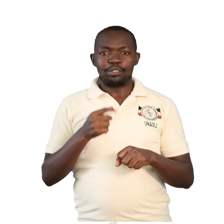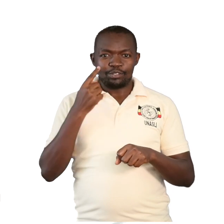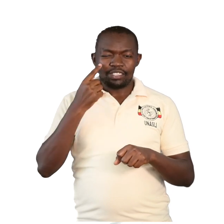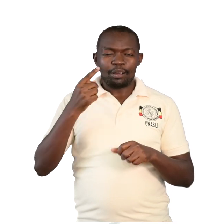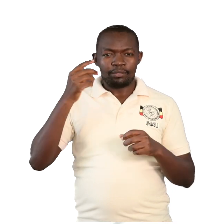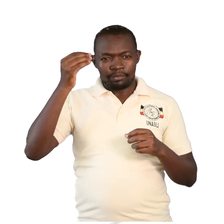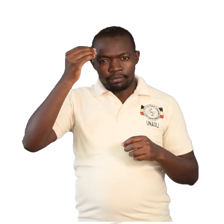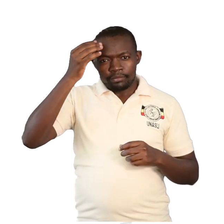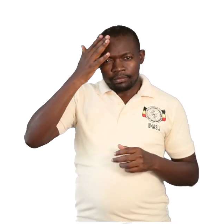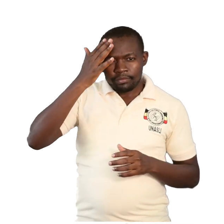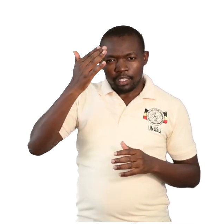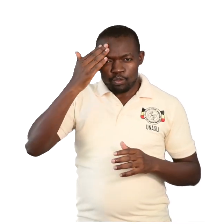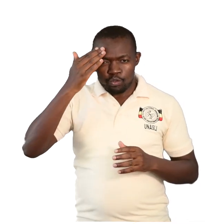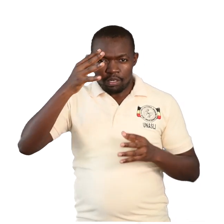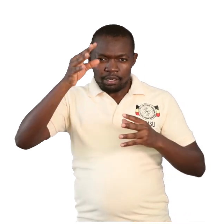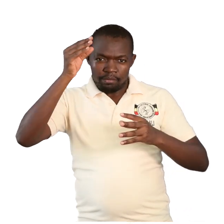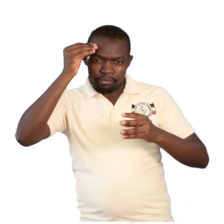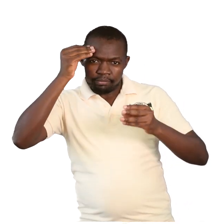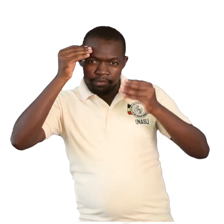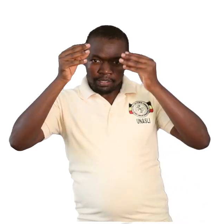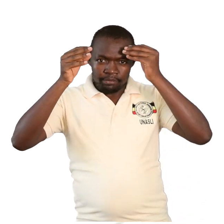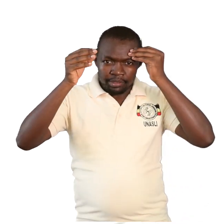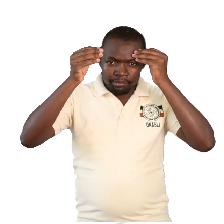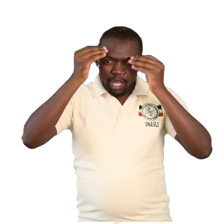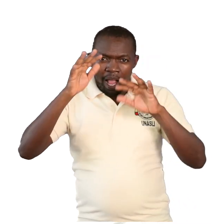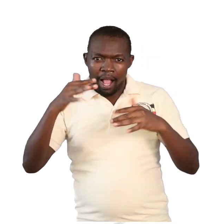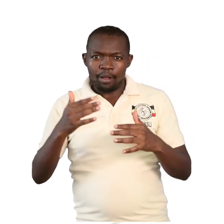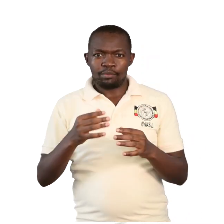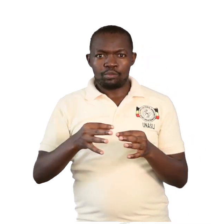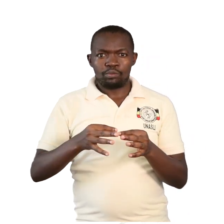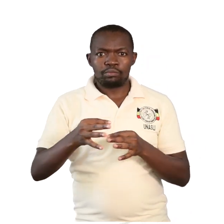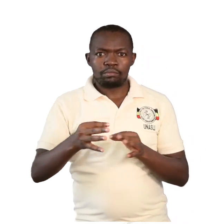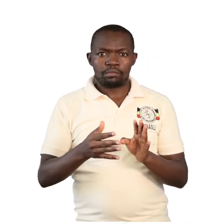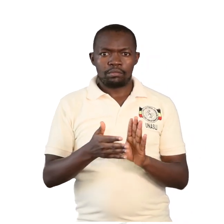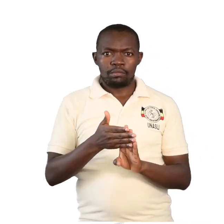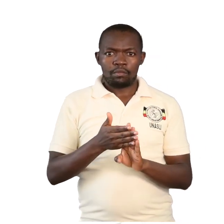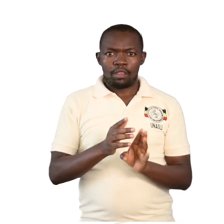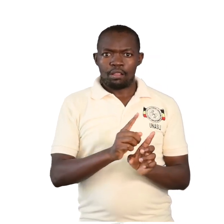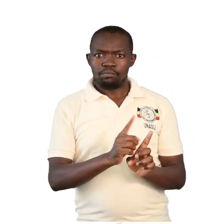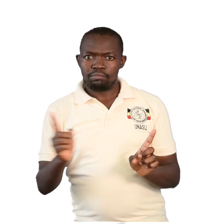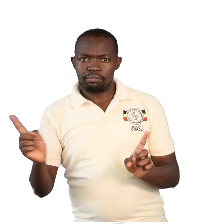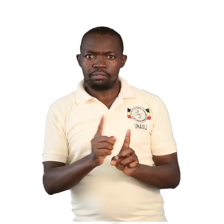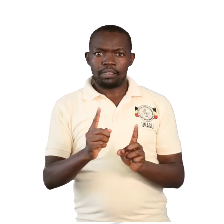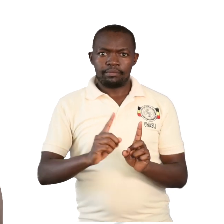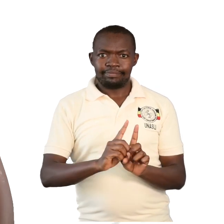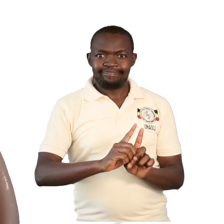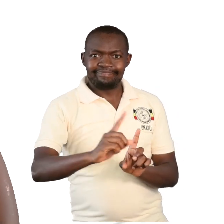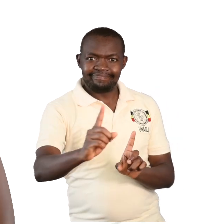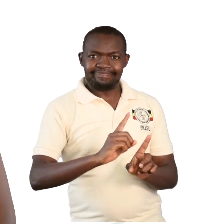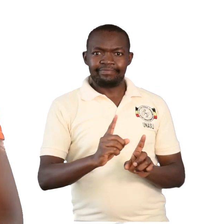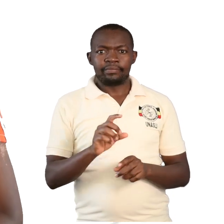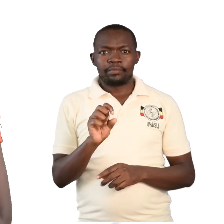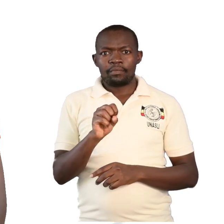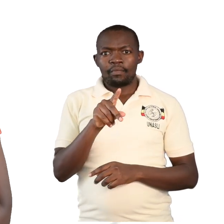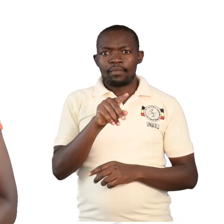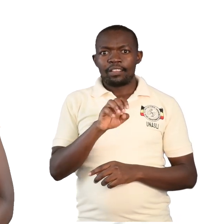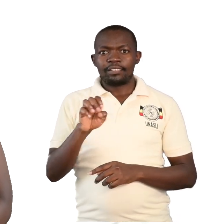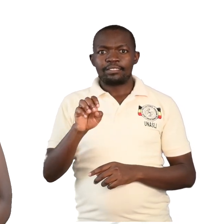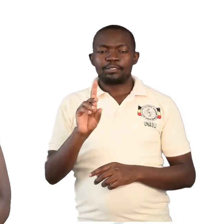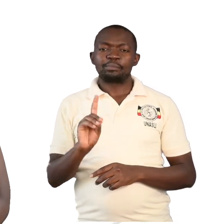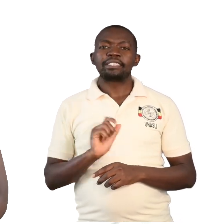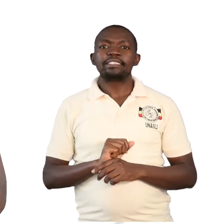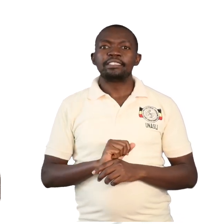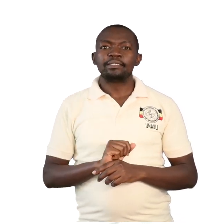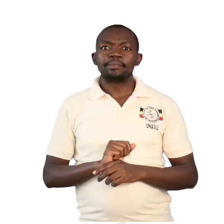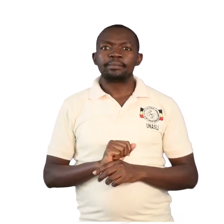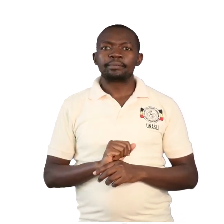thing. We are here to learn about speed. We want to know the speed that you have used while moving between those 2